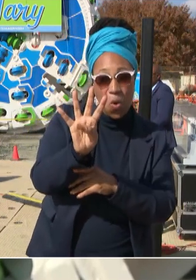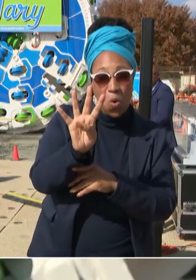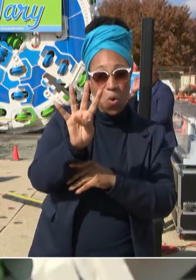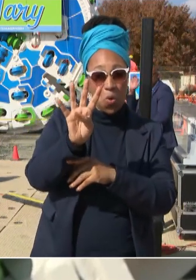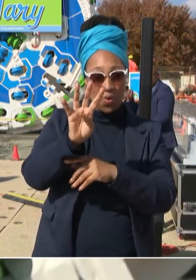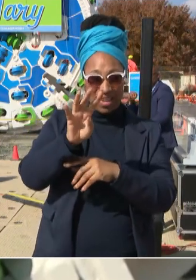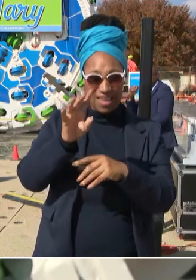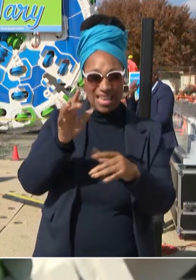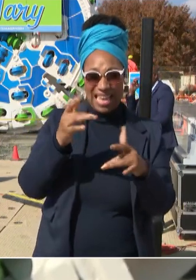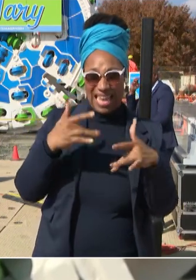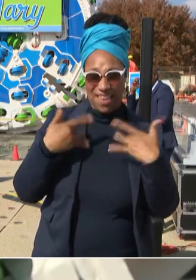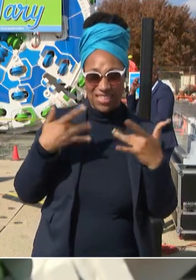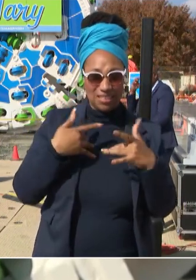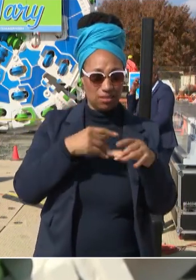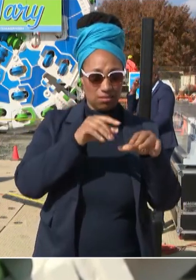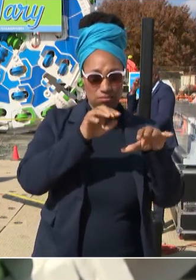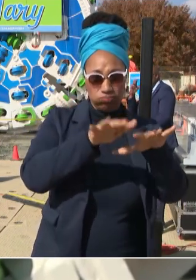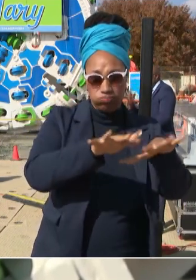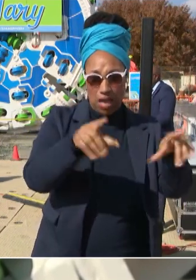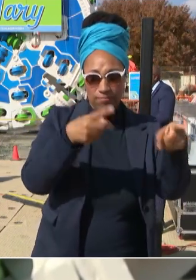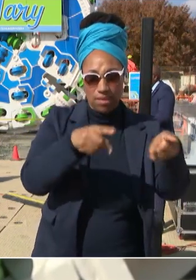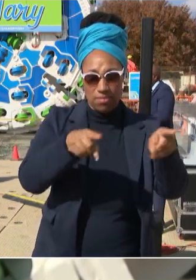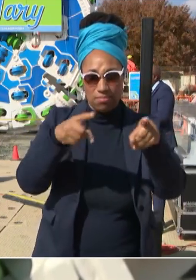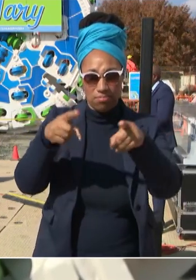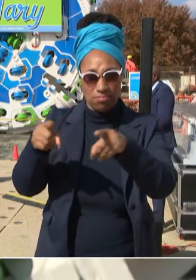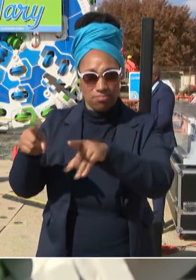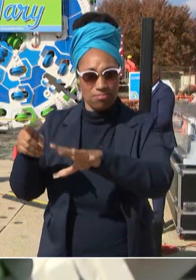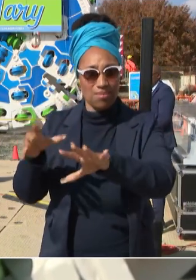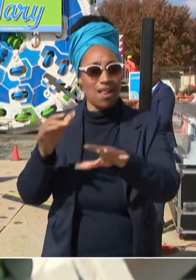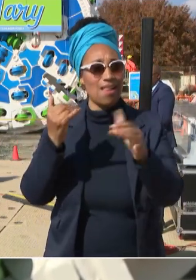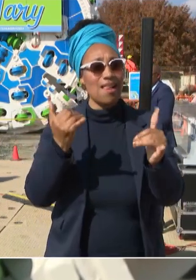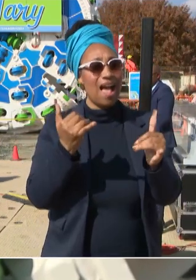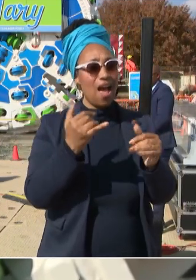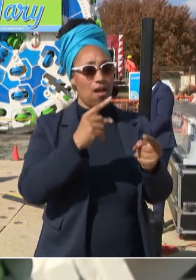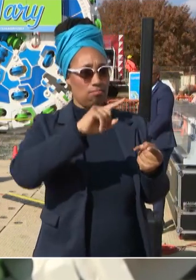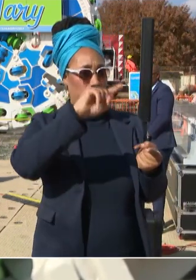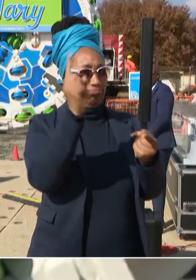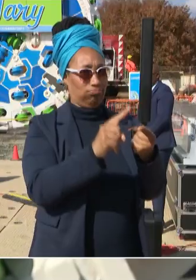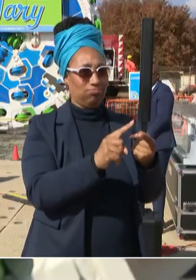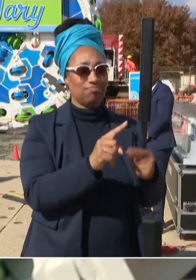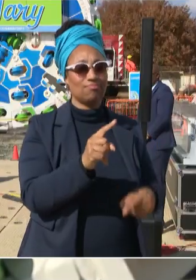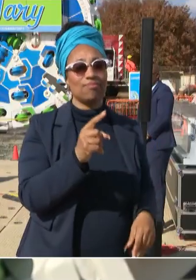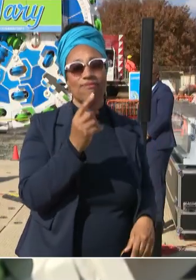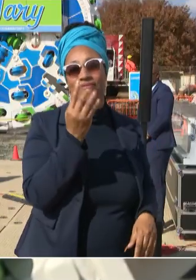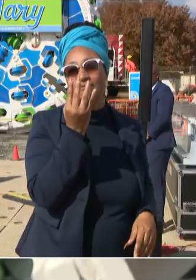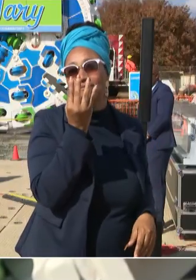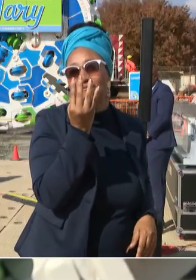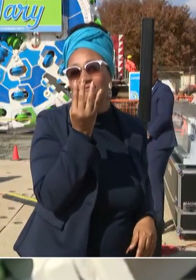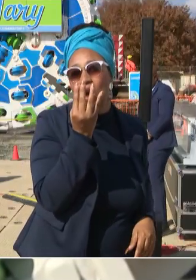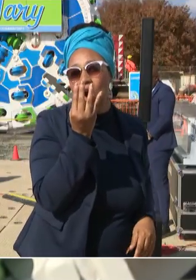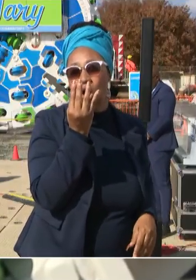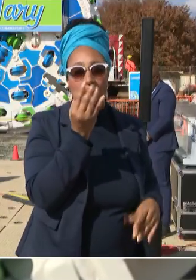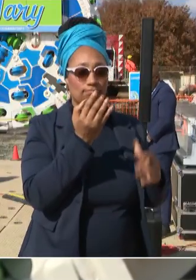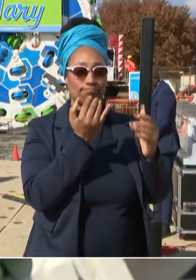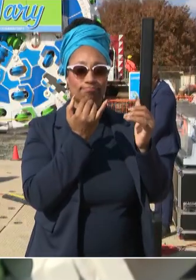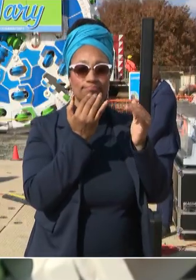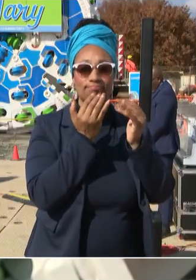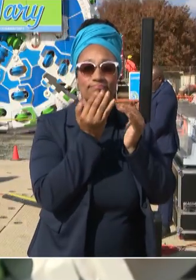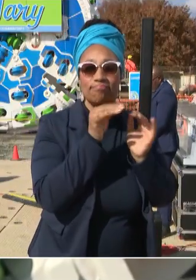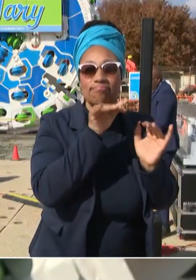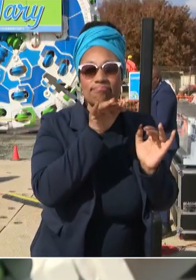But this project is about more than just environmental protection. It's about economic